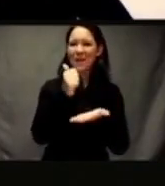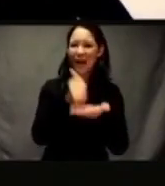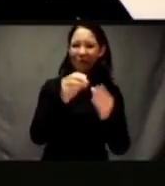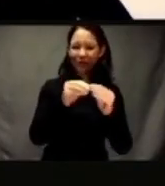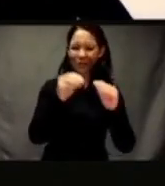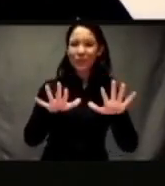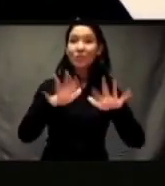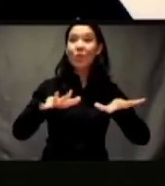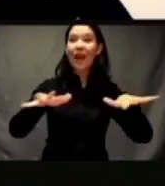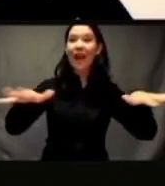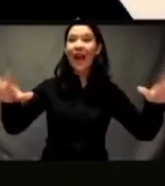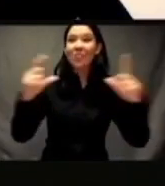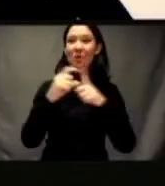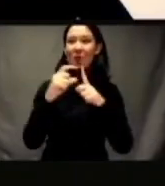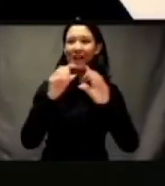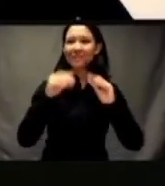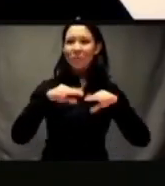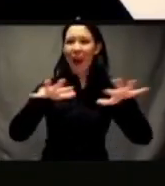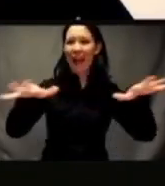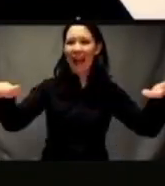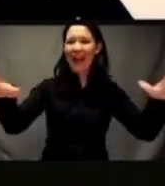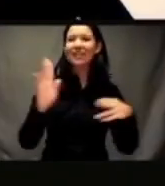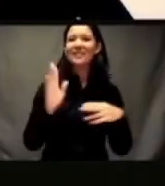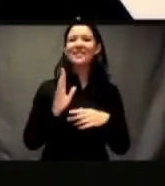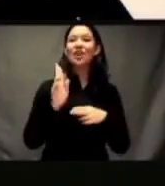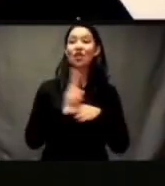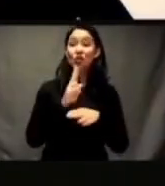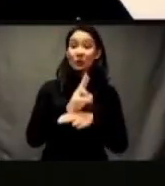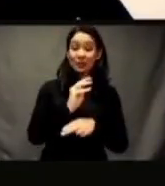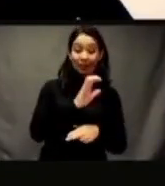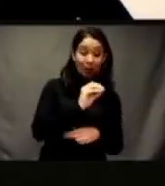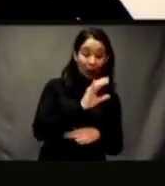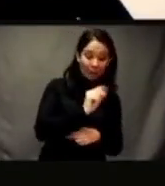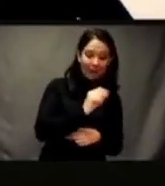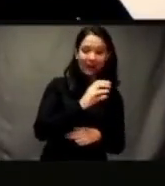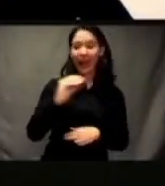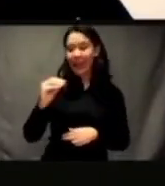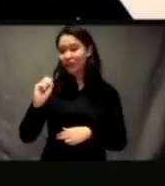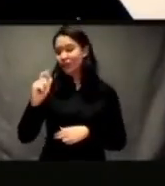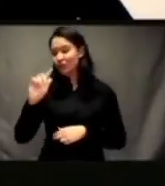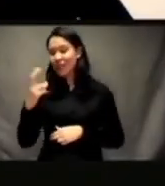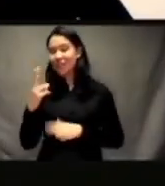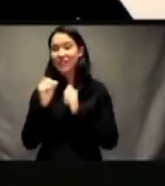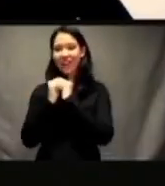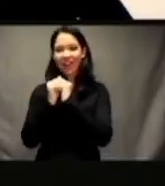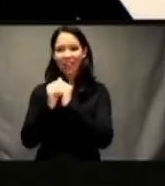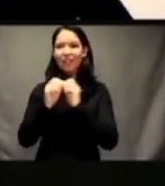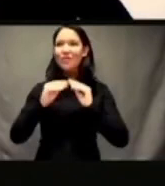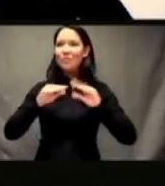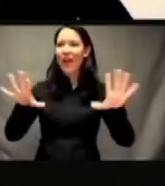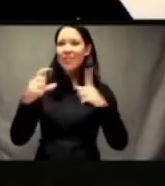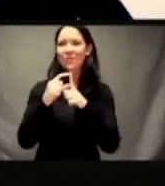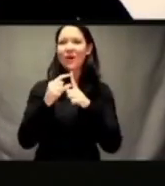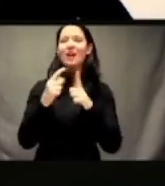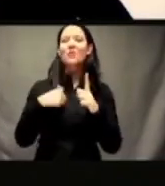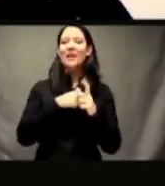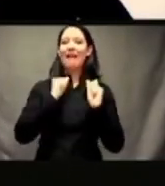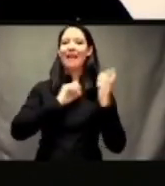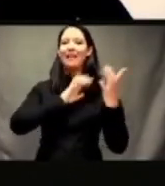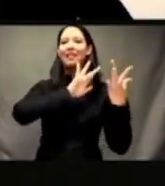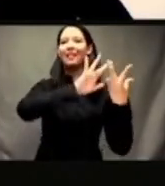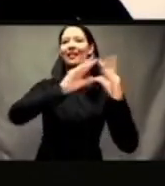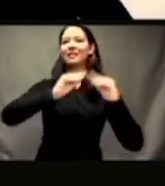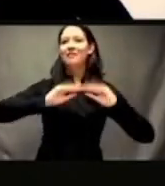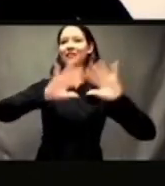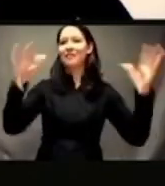the word, to spread the usage of microbit and Scratch with anyone that we can reach, and